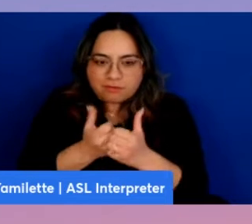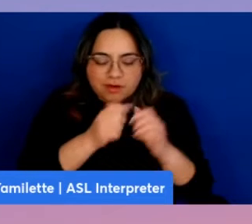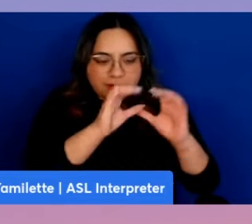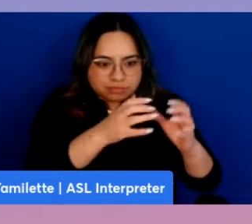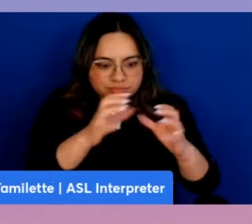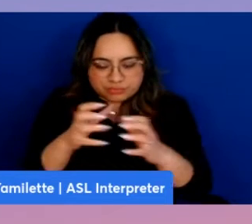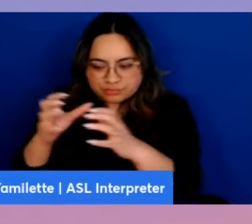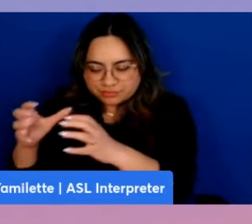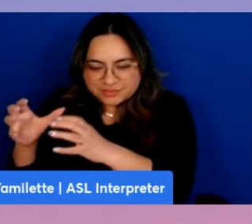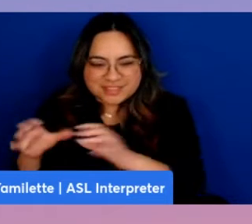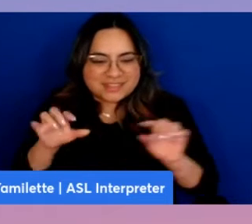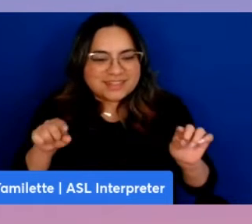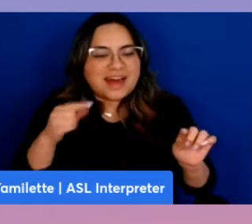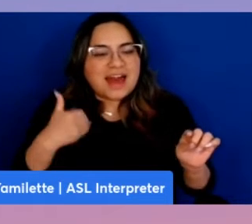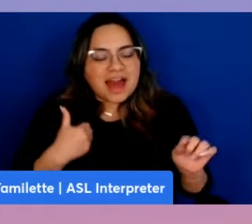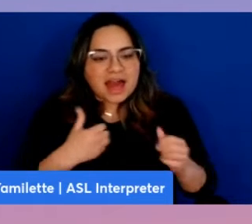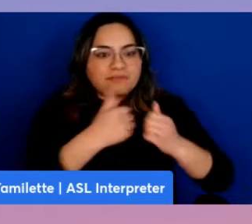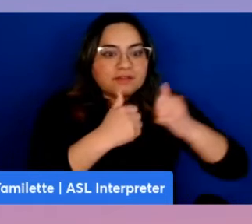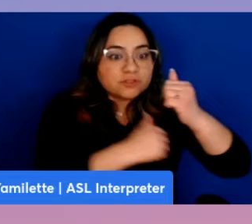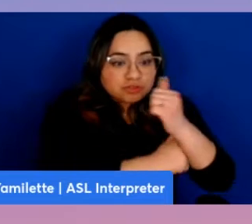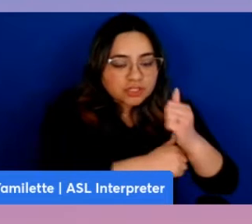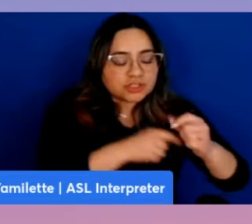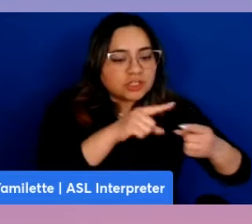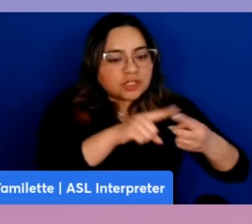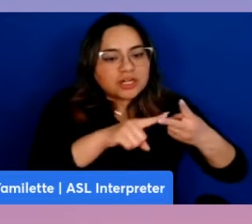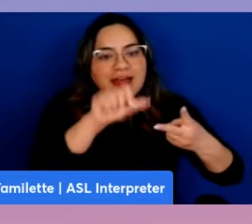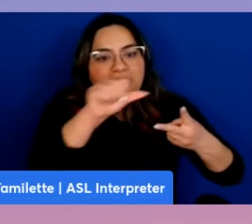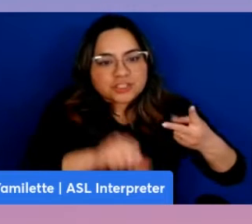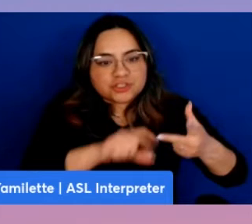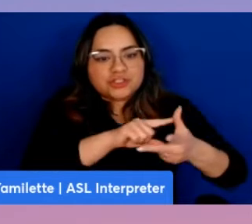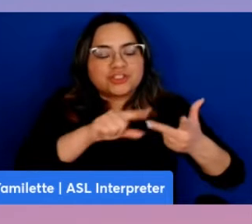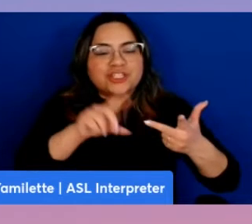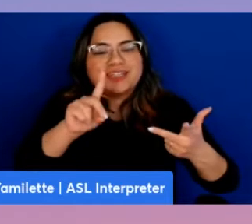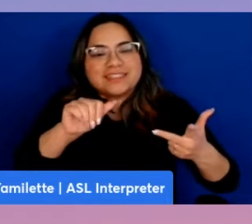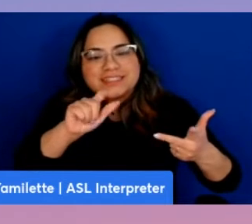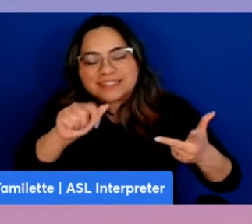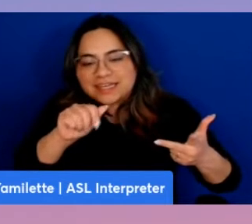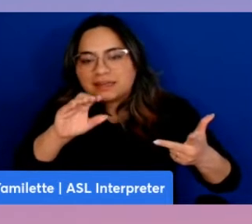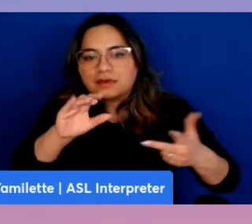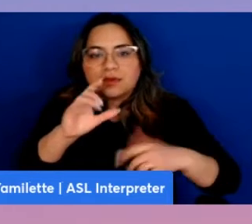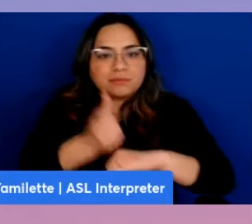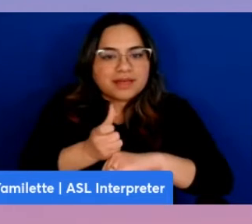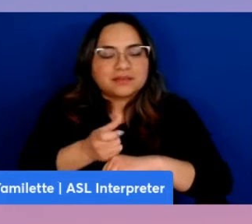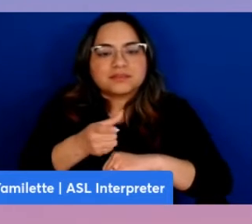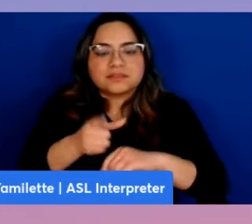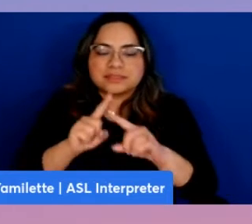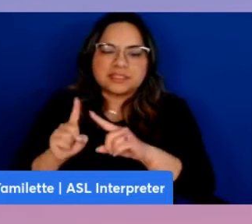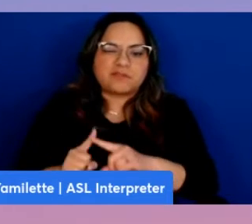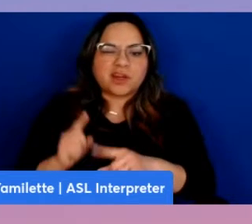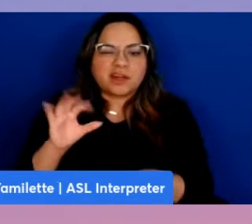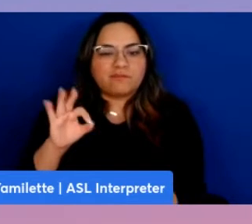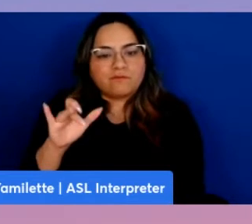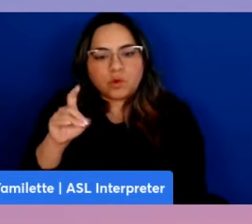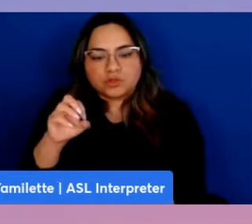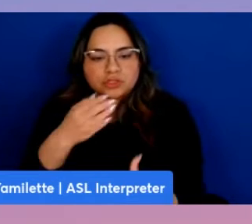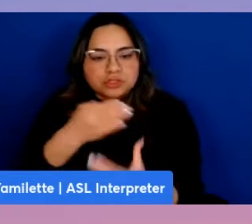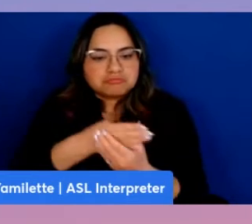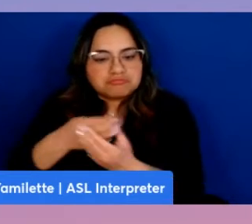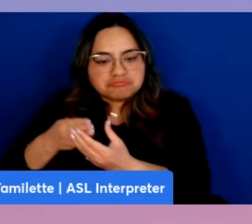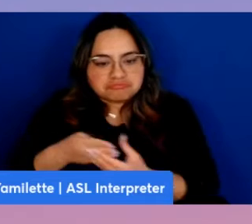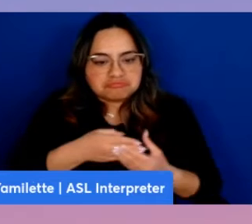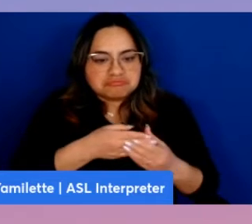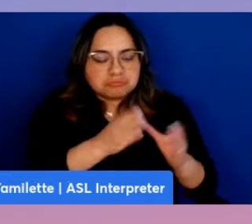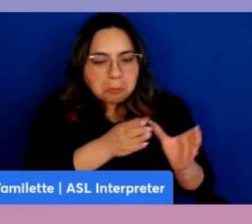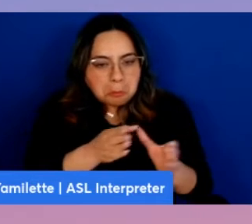stuff. I have infrastructure, I have Azure and Databricks in two different folders, mostly because you can deploy